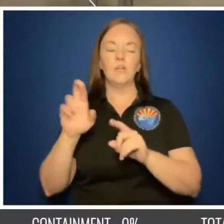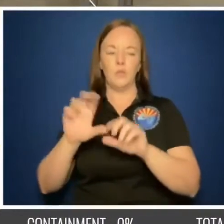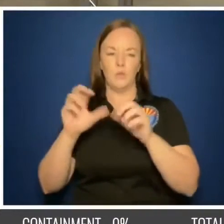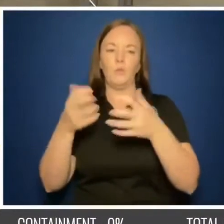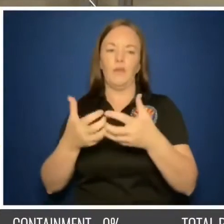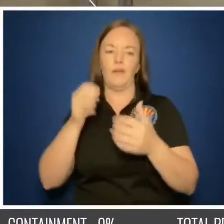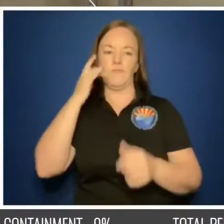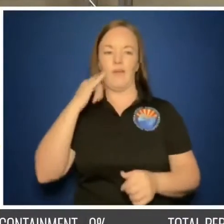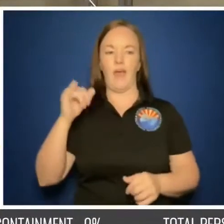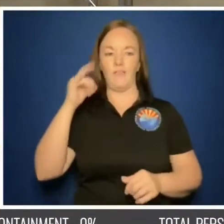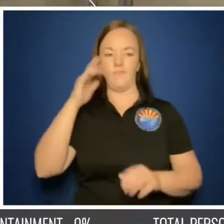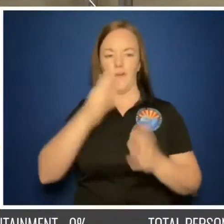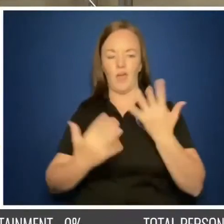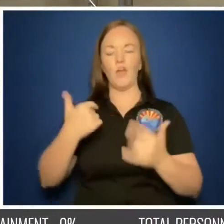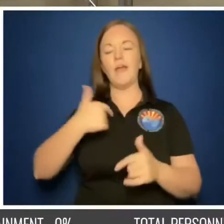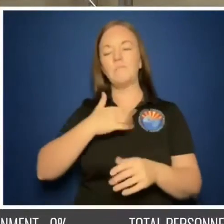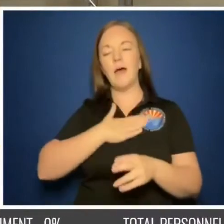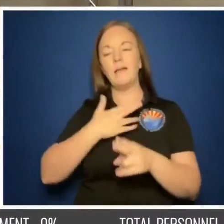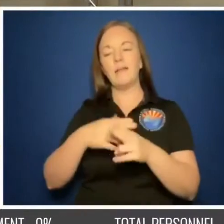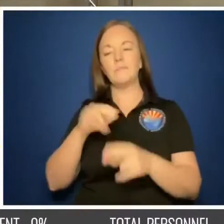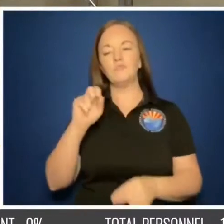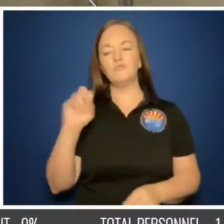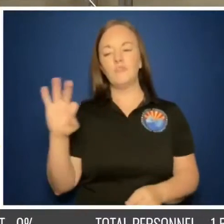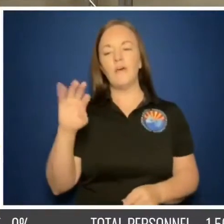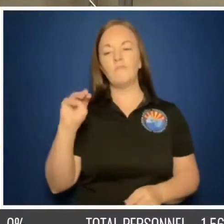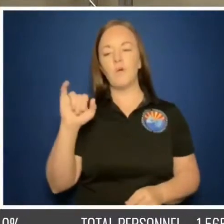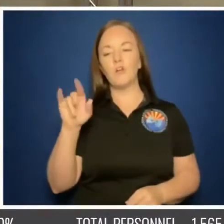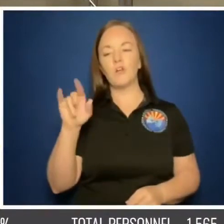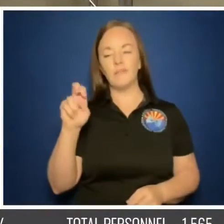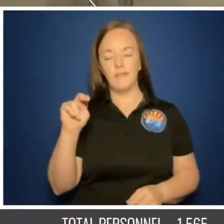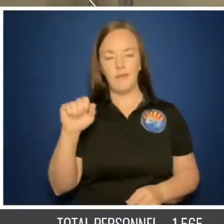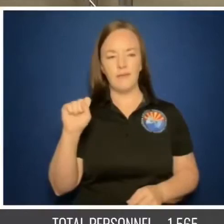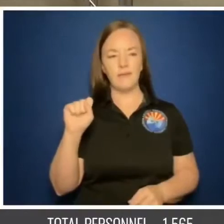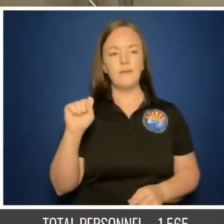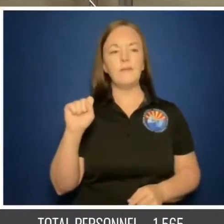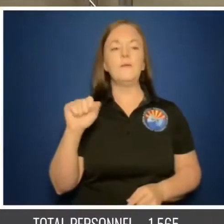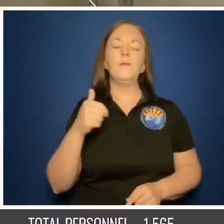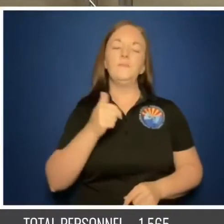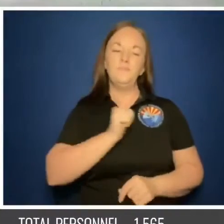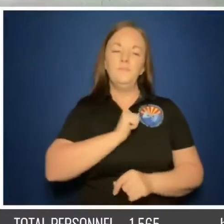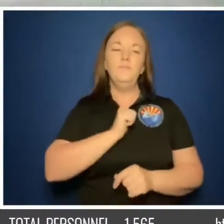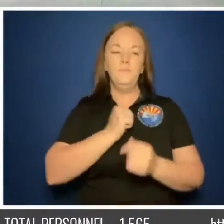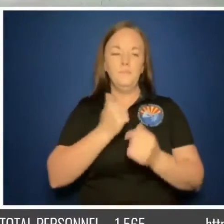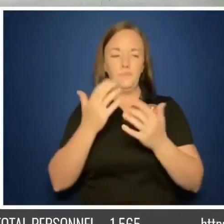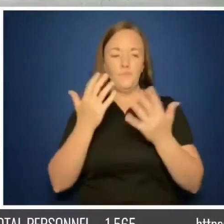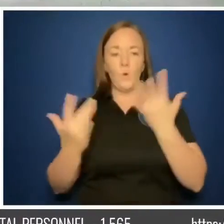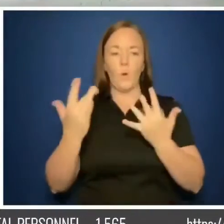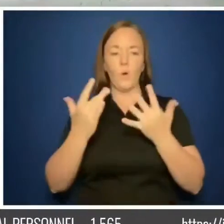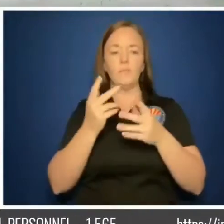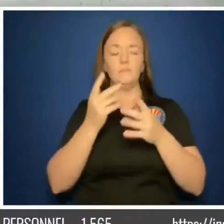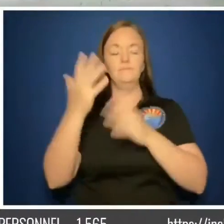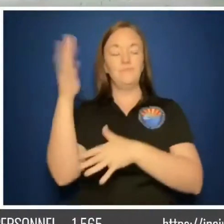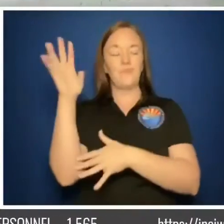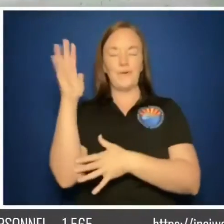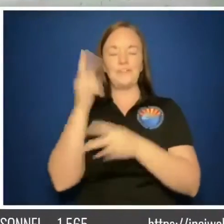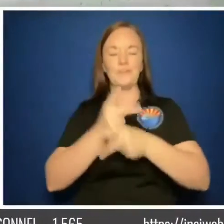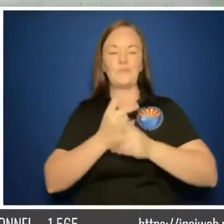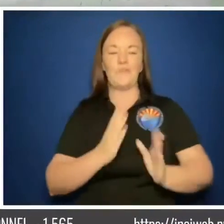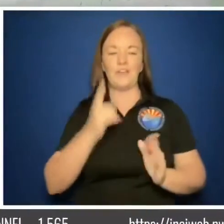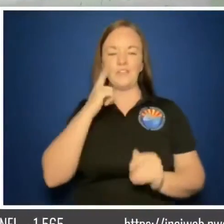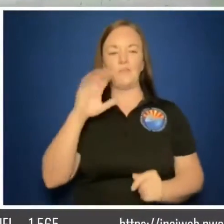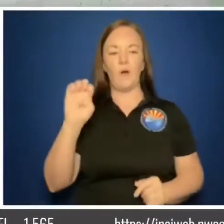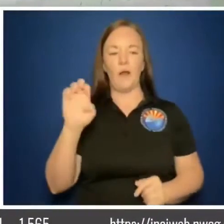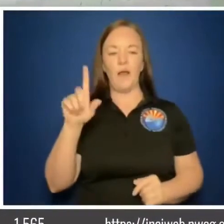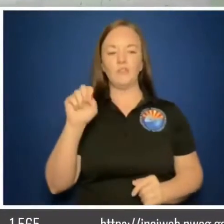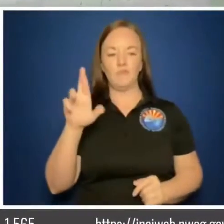the Forest Supervisor for the El Dorado National Forest. Let me begin tonight by just saying thank you for being with